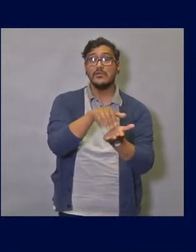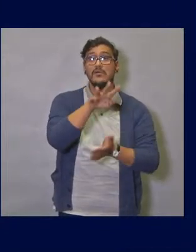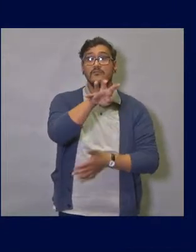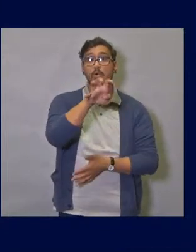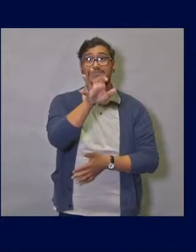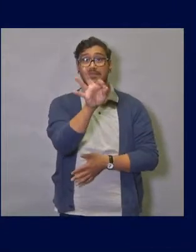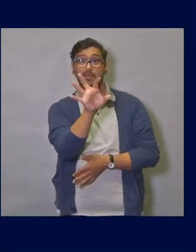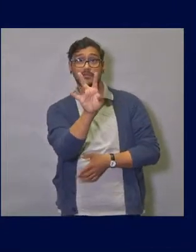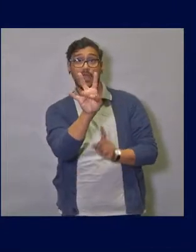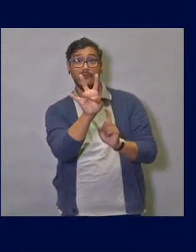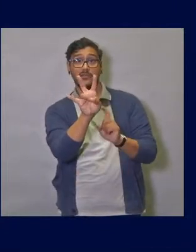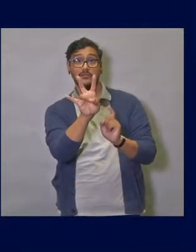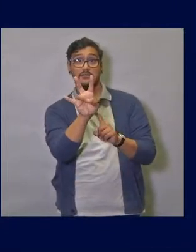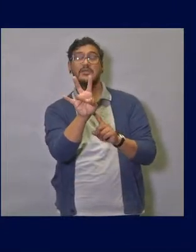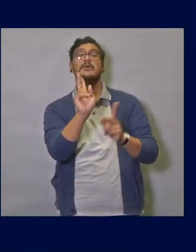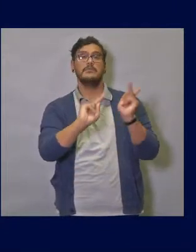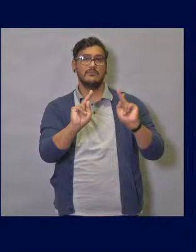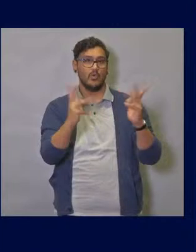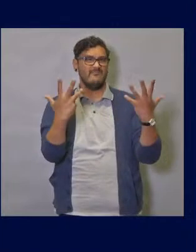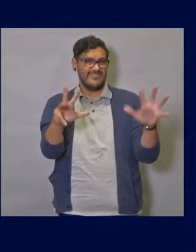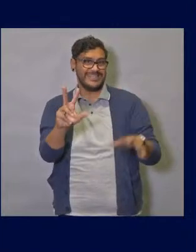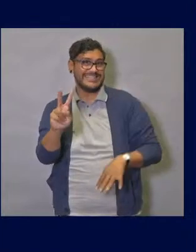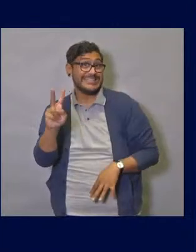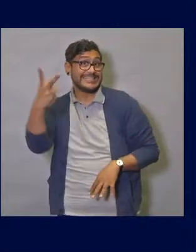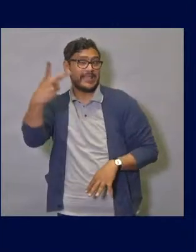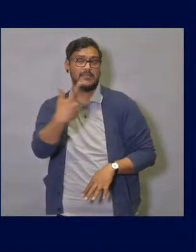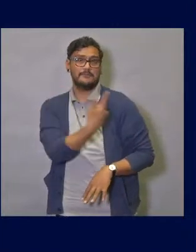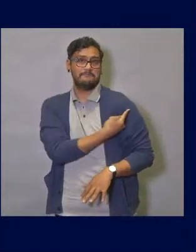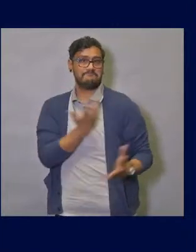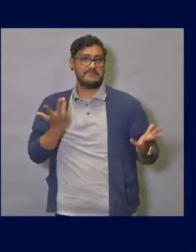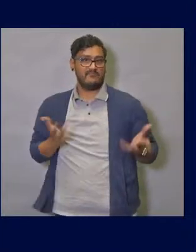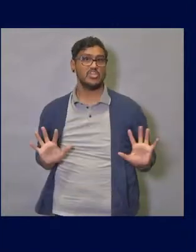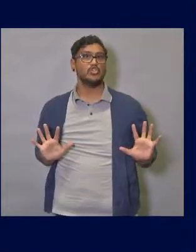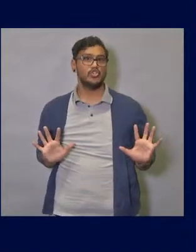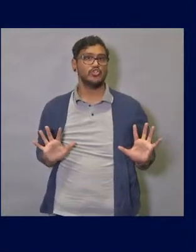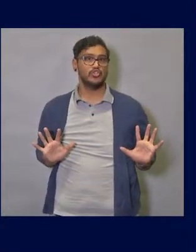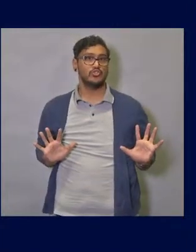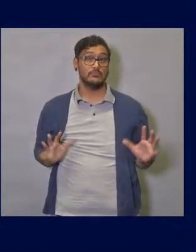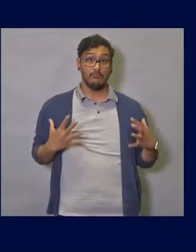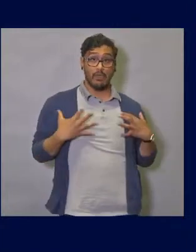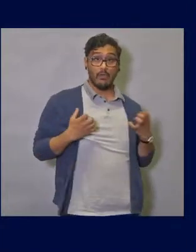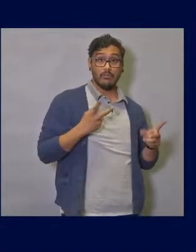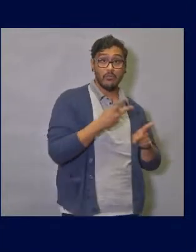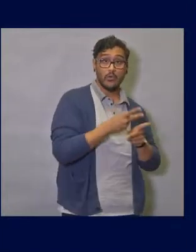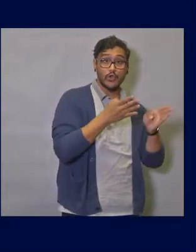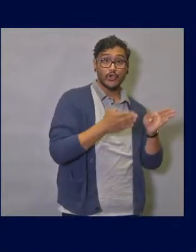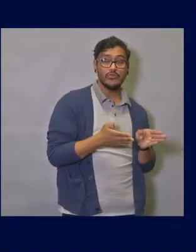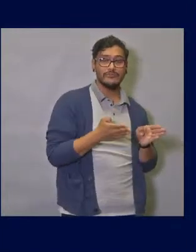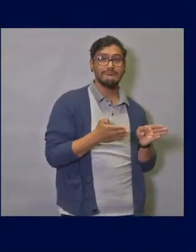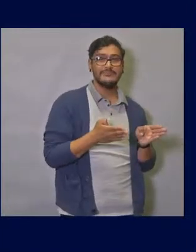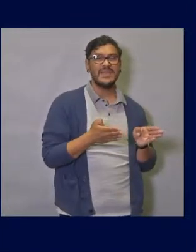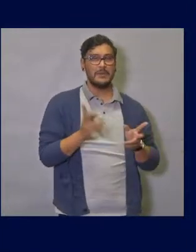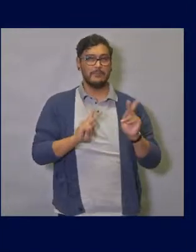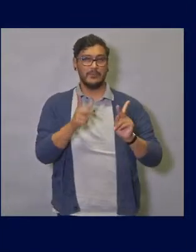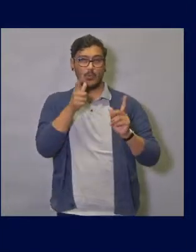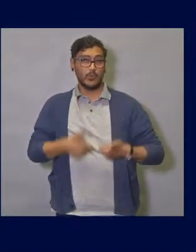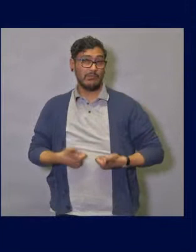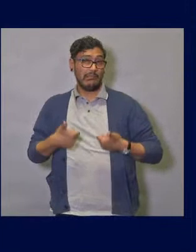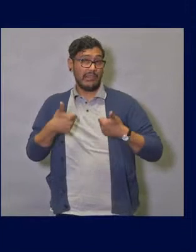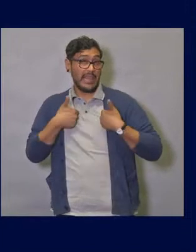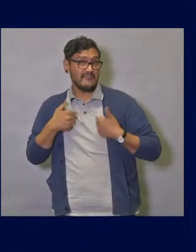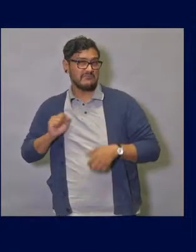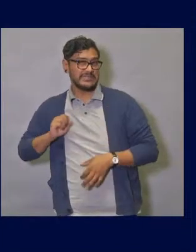600,497 were people who had received their second dose. In addition to healthcare workers, residents and staff at long-term care